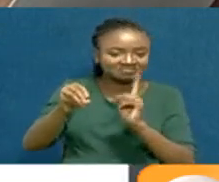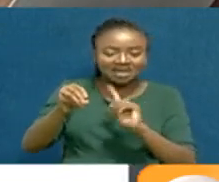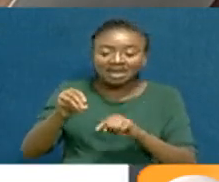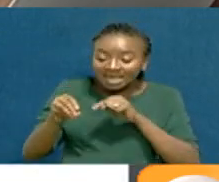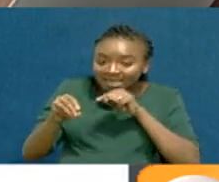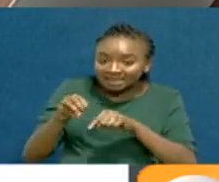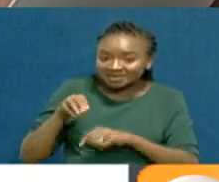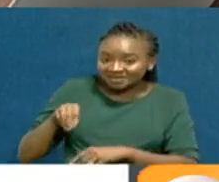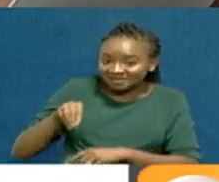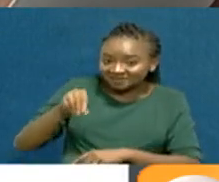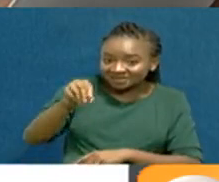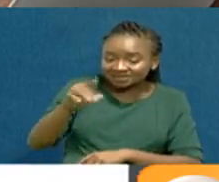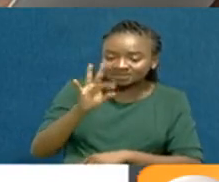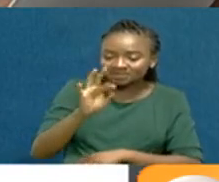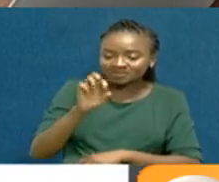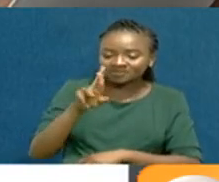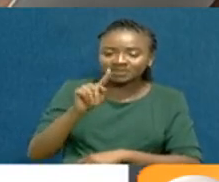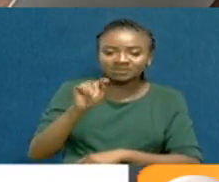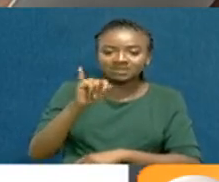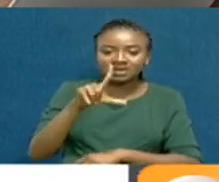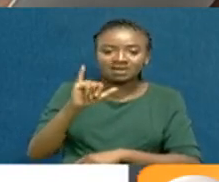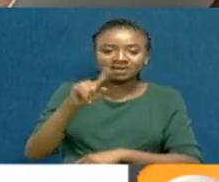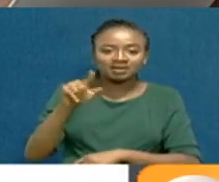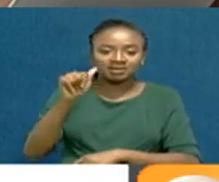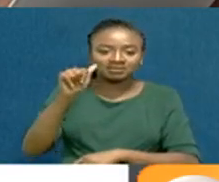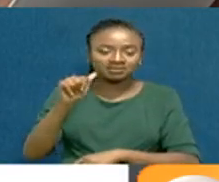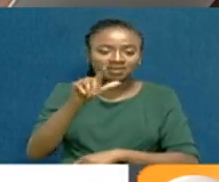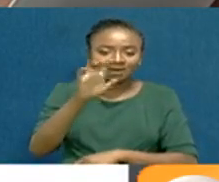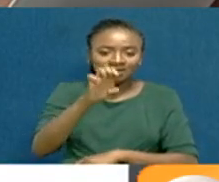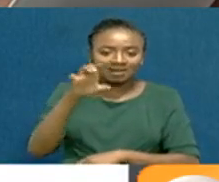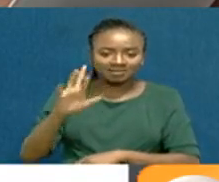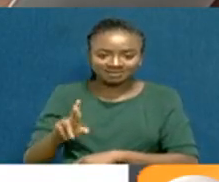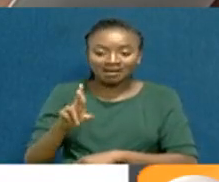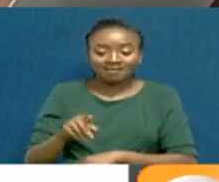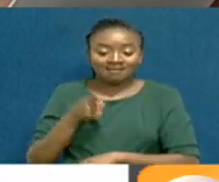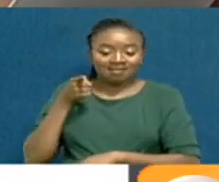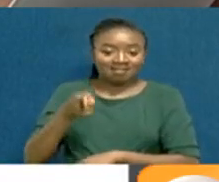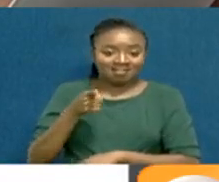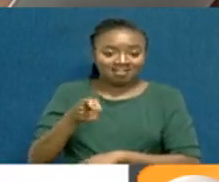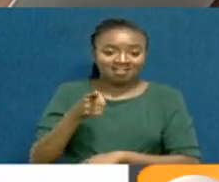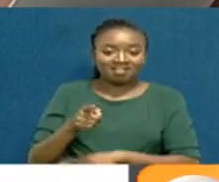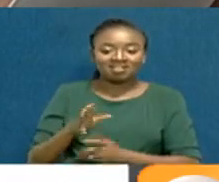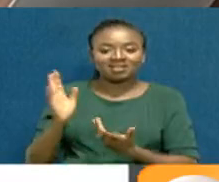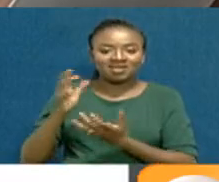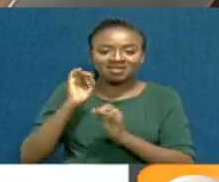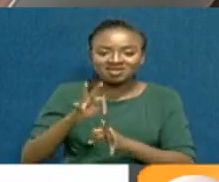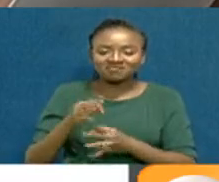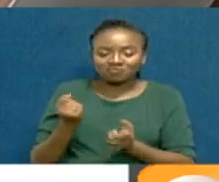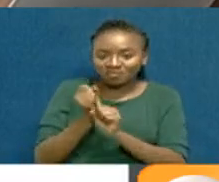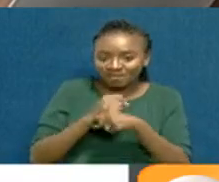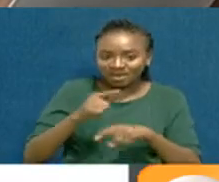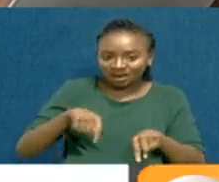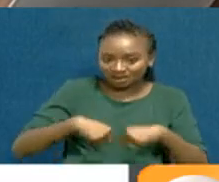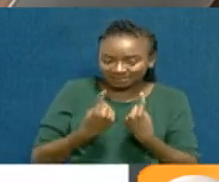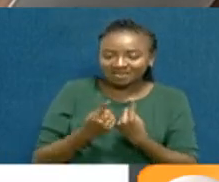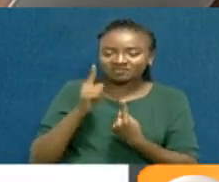factory in the country should he be elected president. Raila saying such a factory will help eliminate deep-rooted cartels at the Ministry of